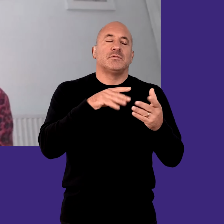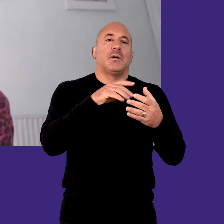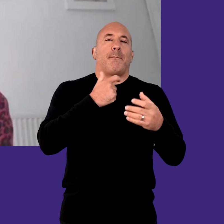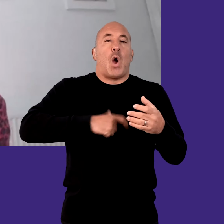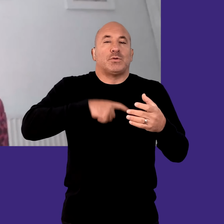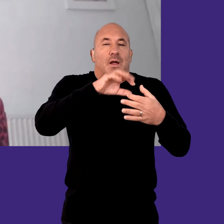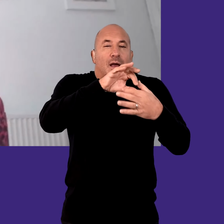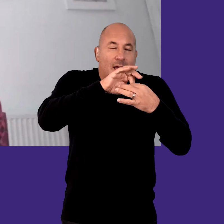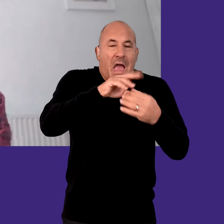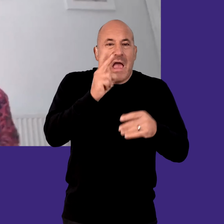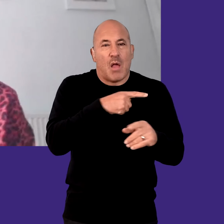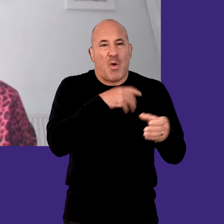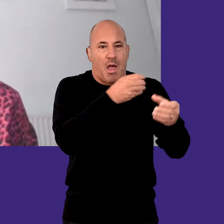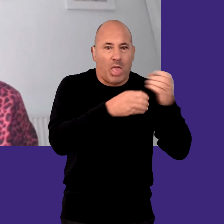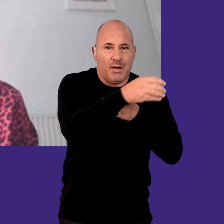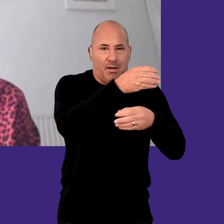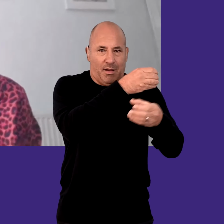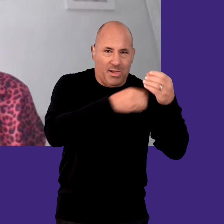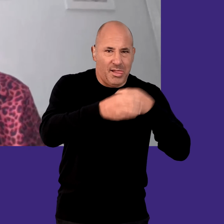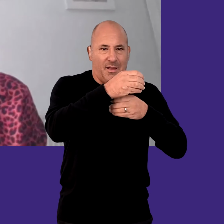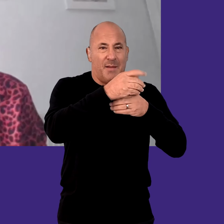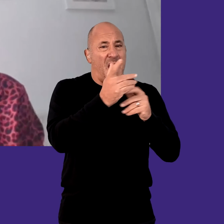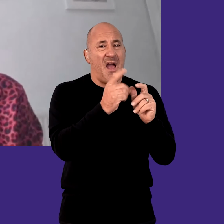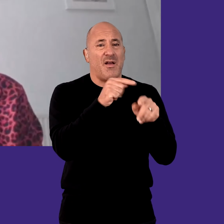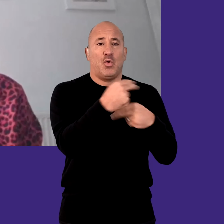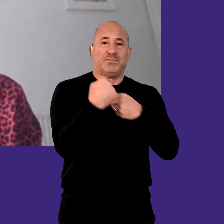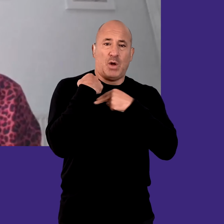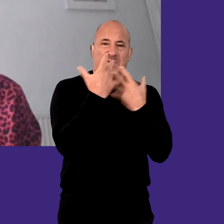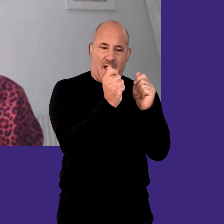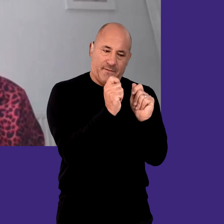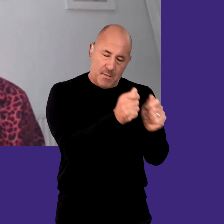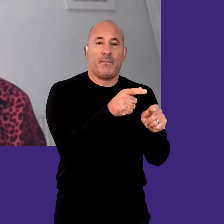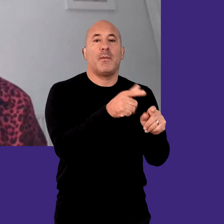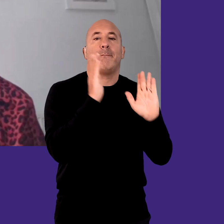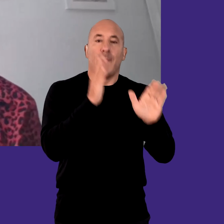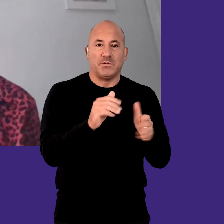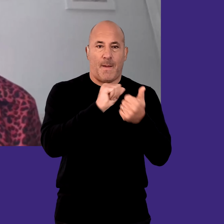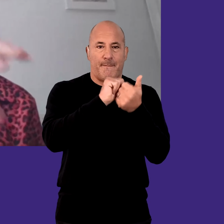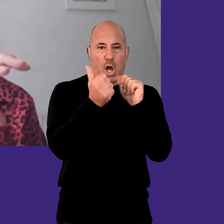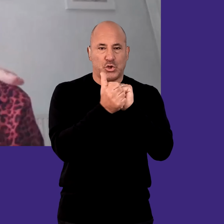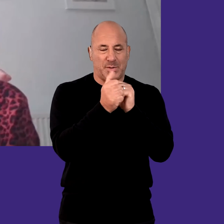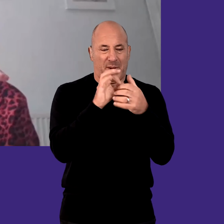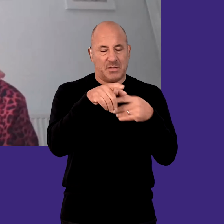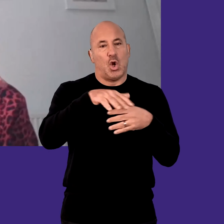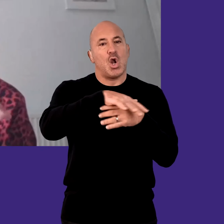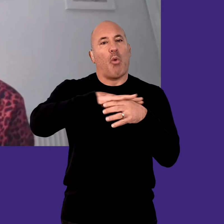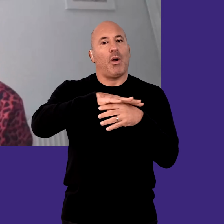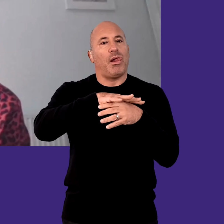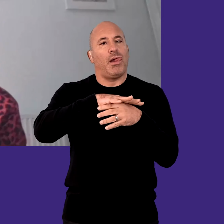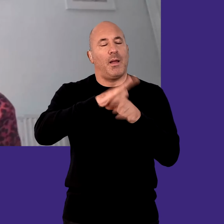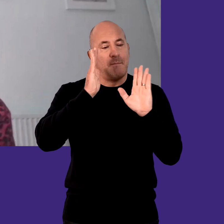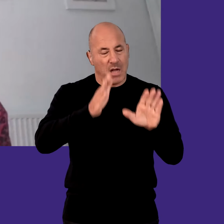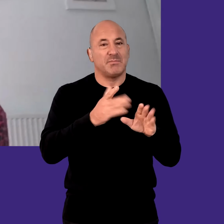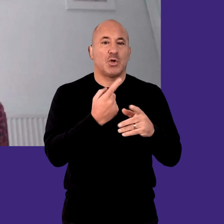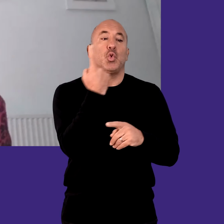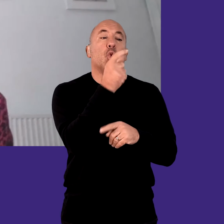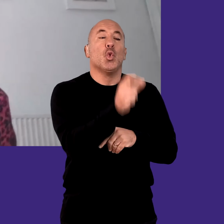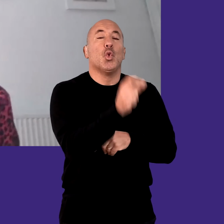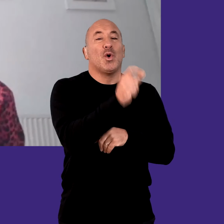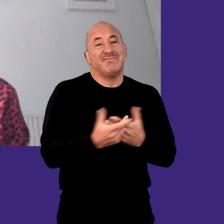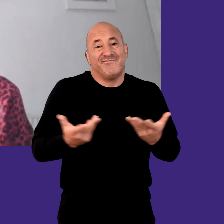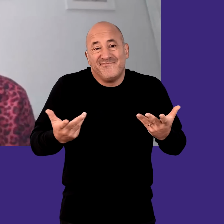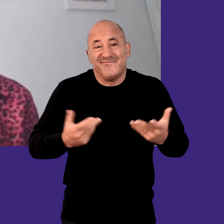makes it hard because you have to build up the personal relationship again, but it has kind of designated a responsibility to hold